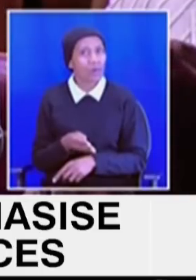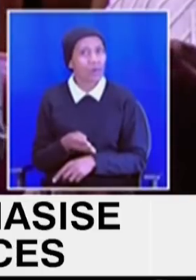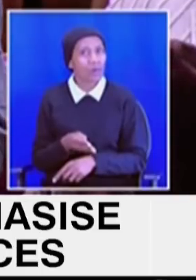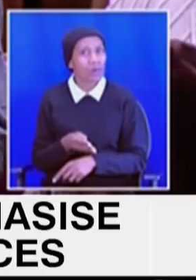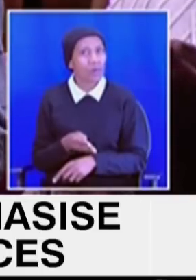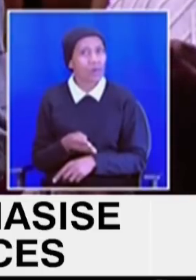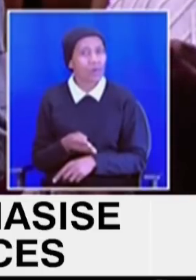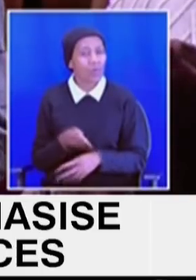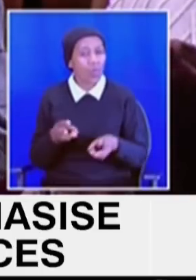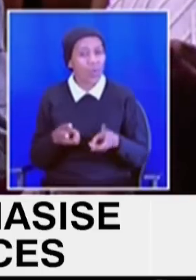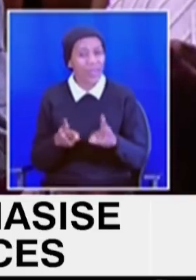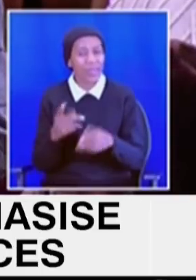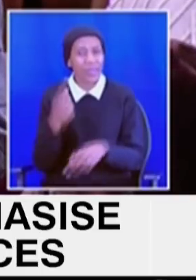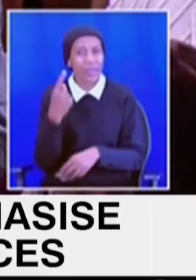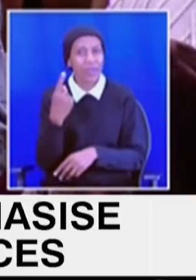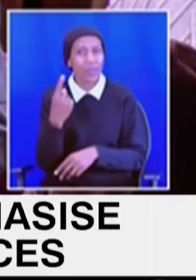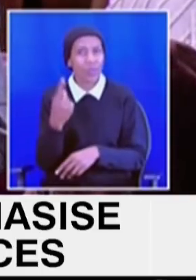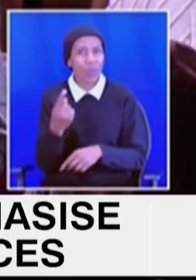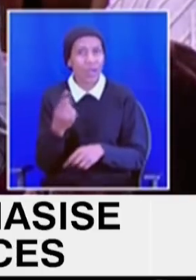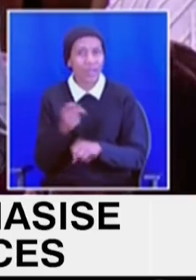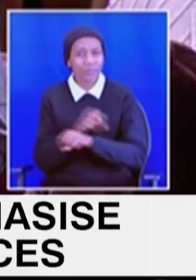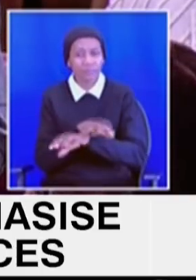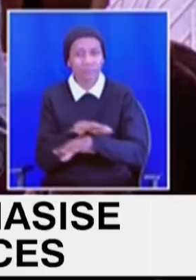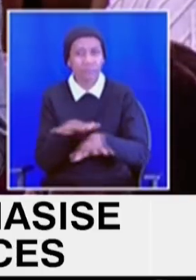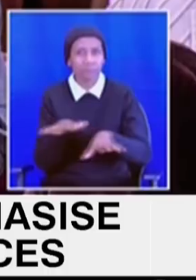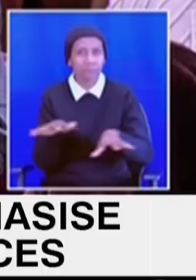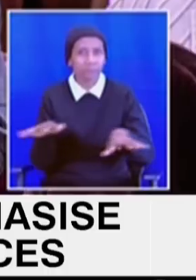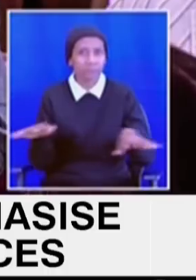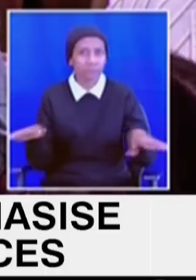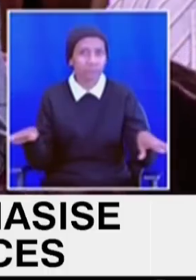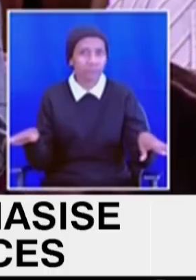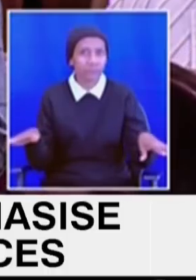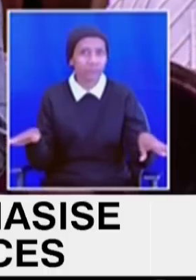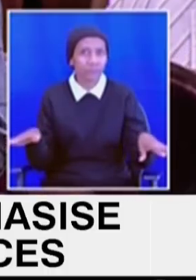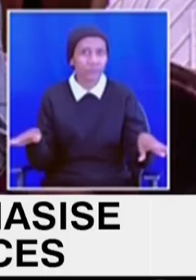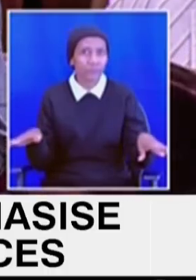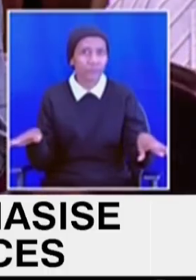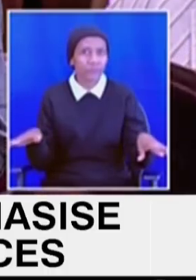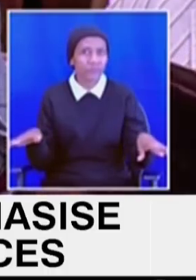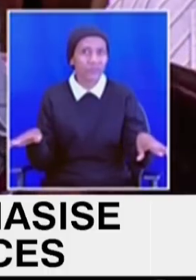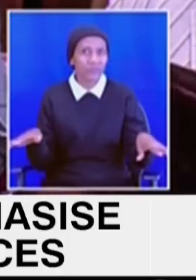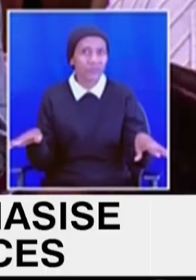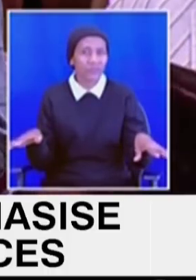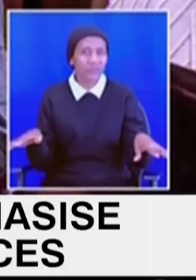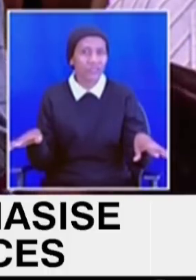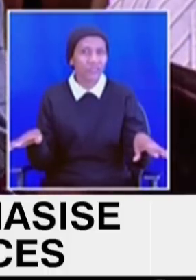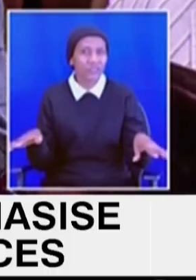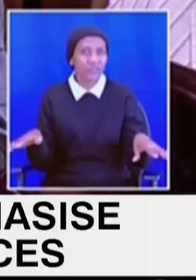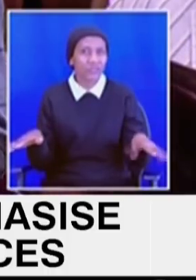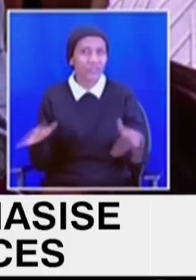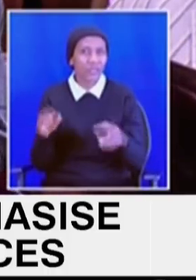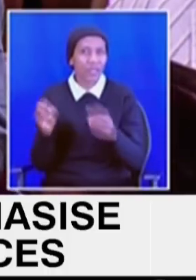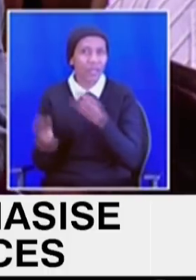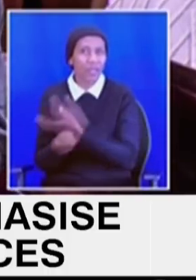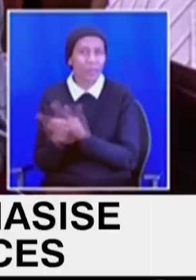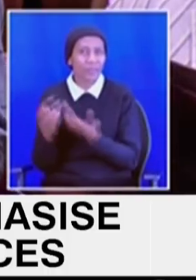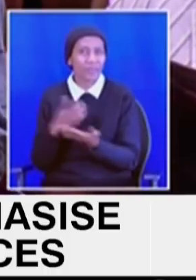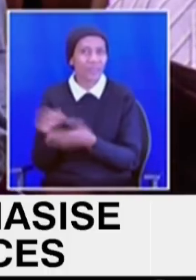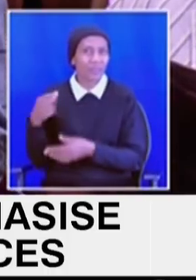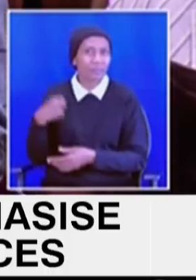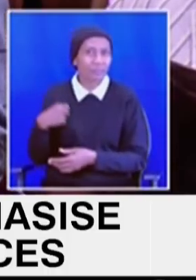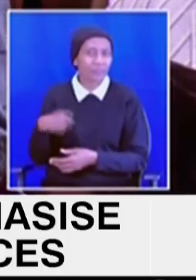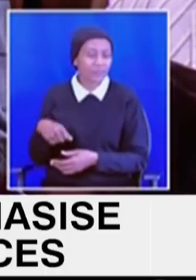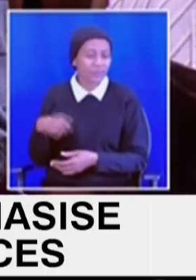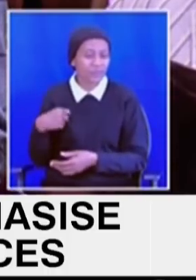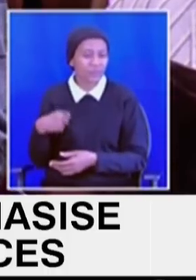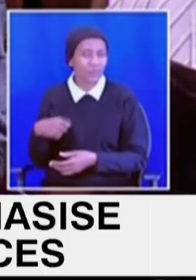one-size-fits-all approach in terms of the current funding model to municipalities, despite the fact that there